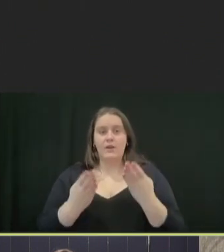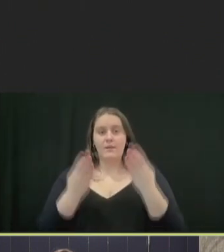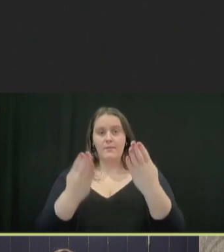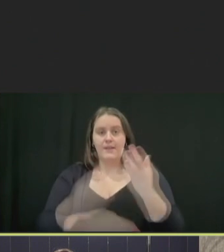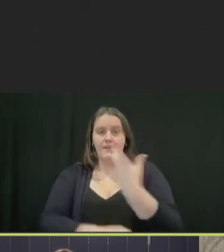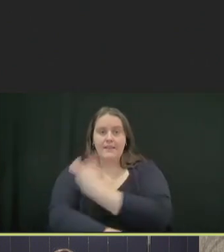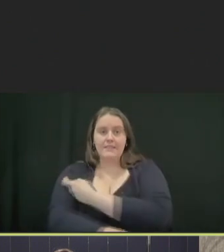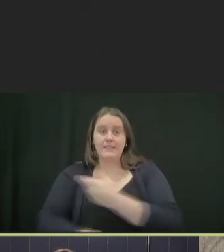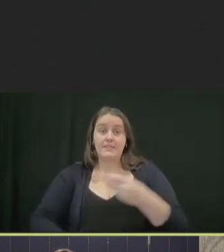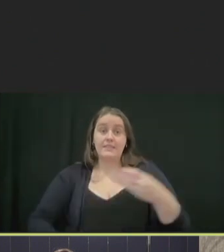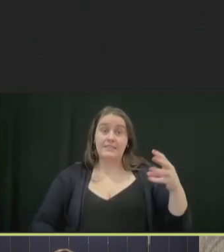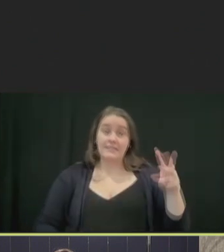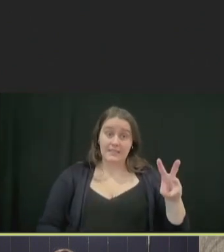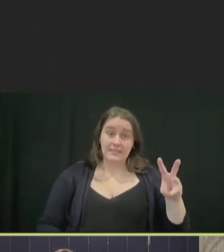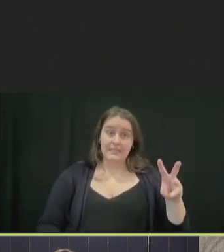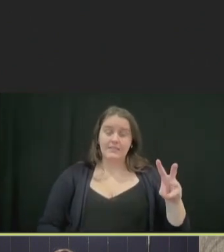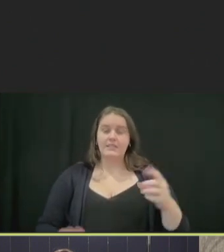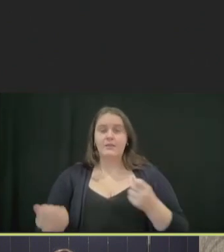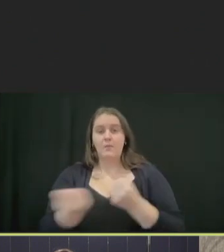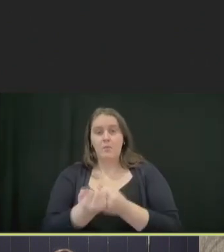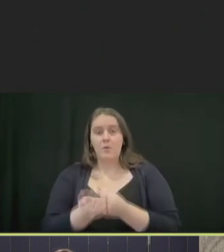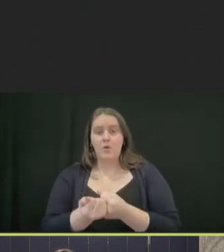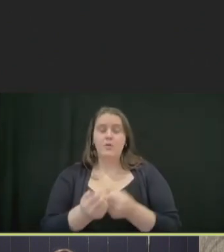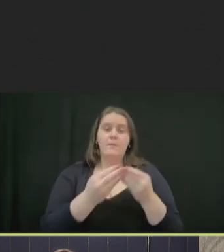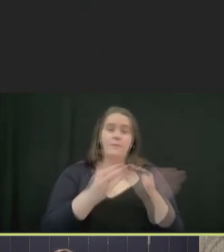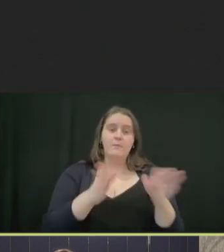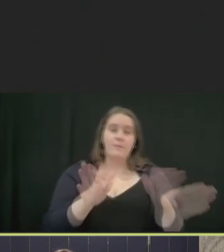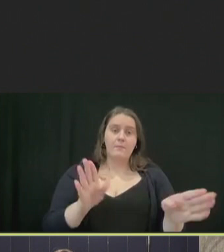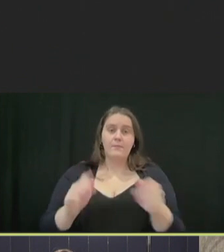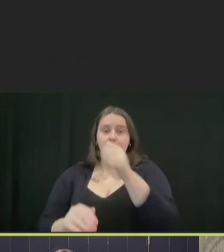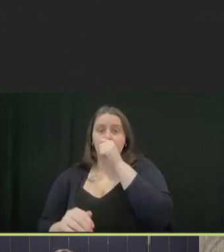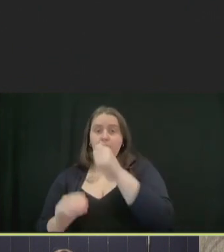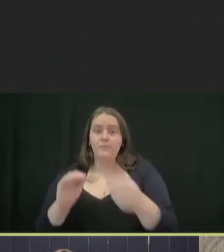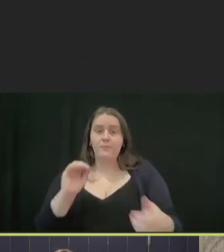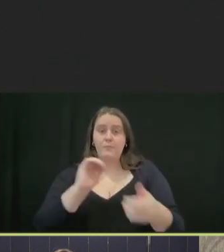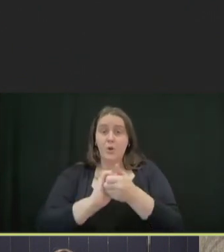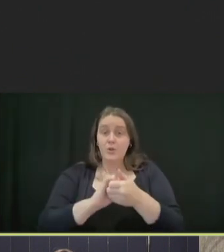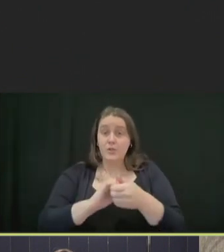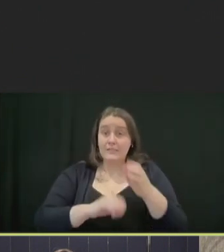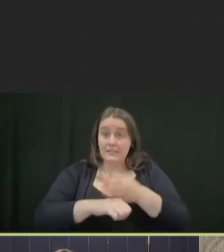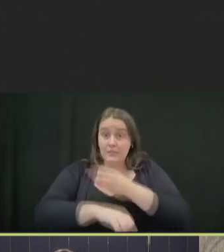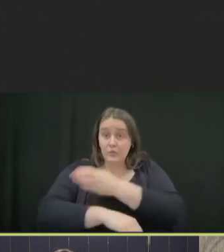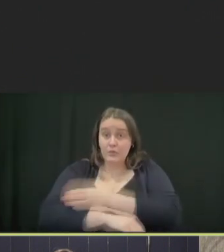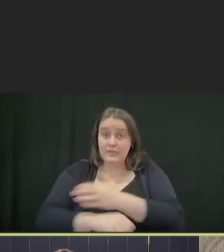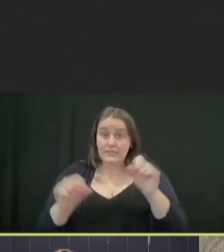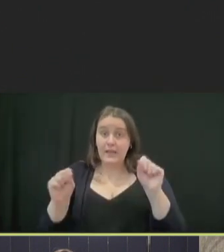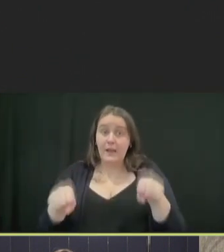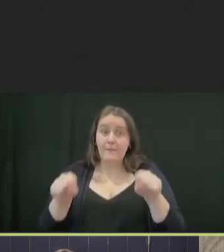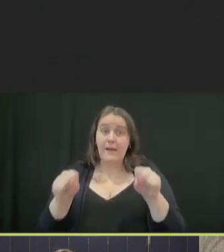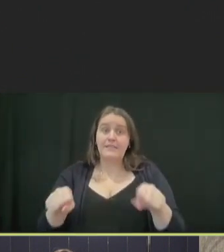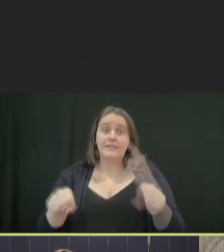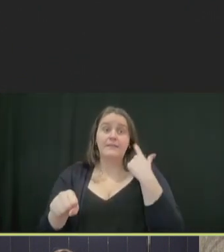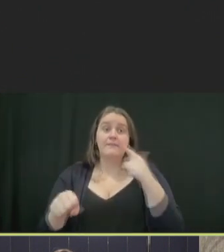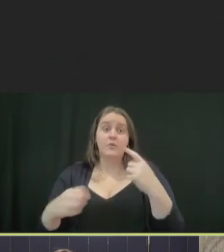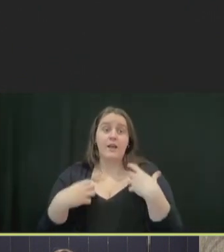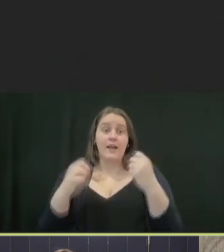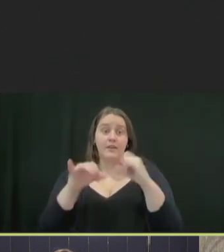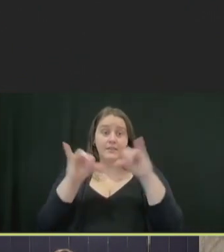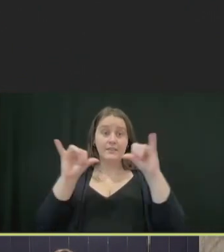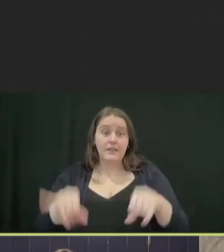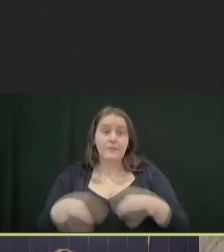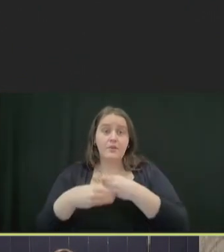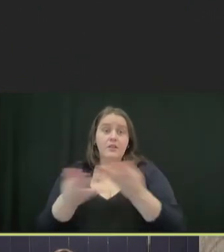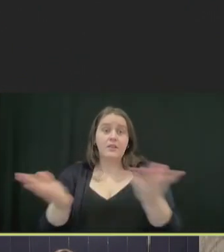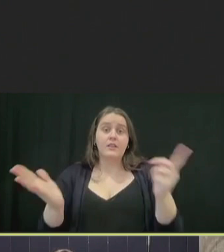to promote public-private partnerships to increase the capacity of the health system to deliver vaccines for routine